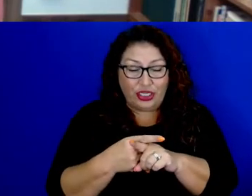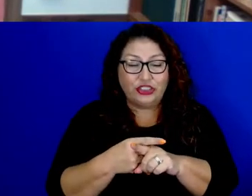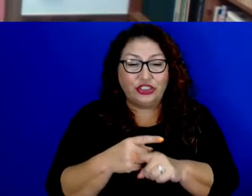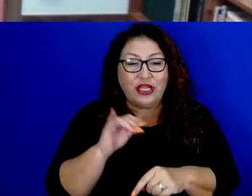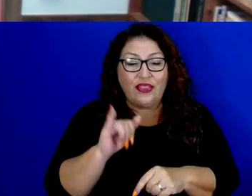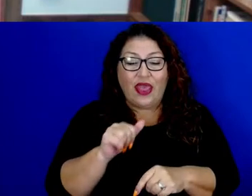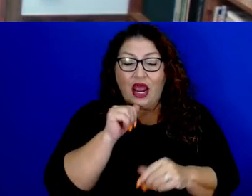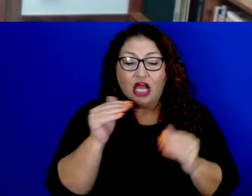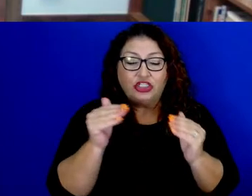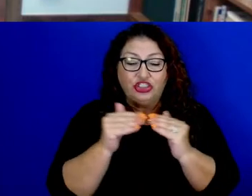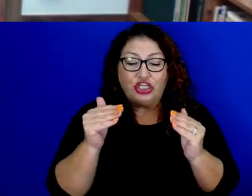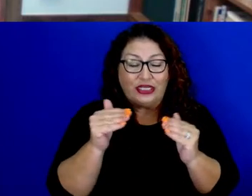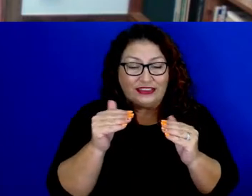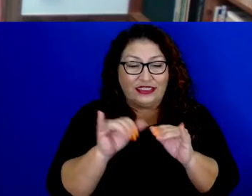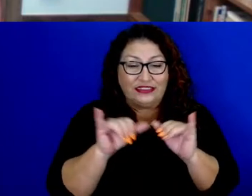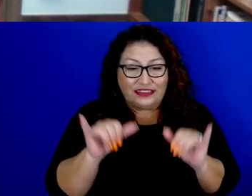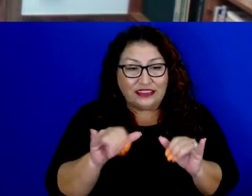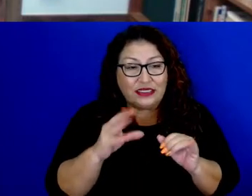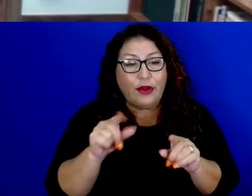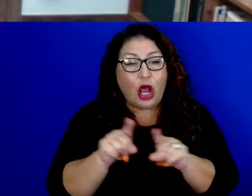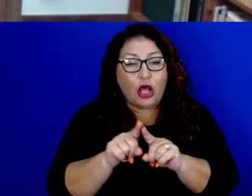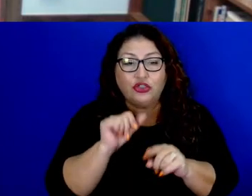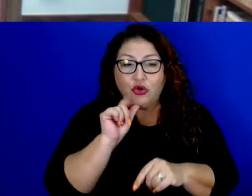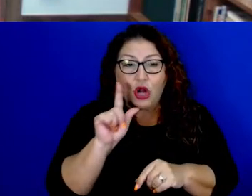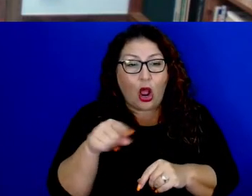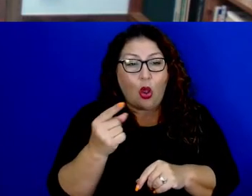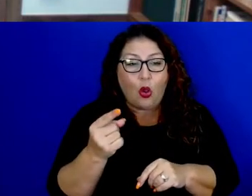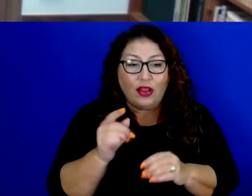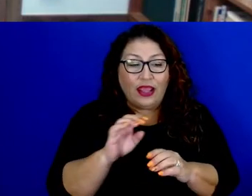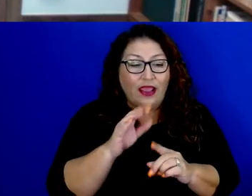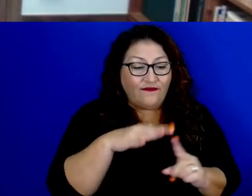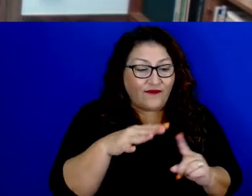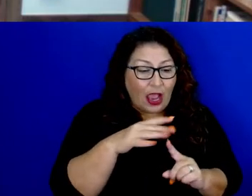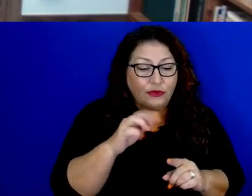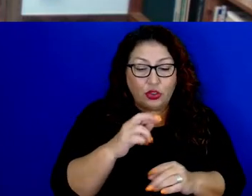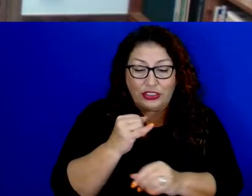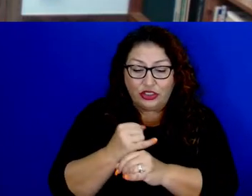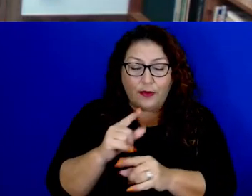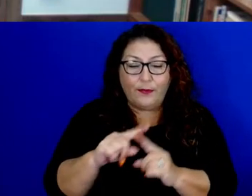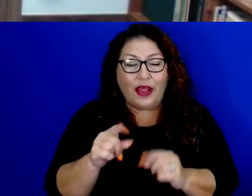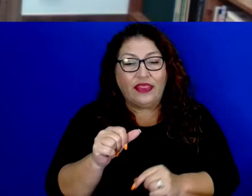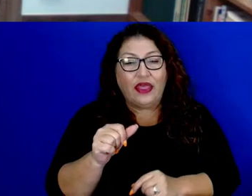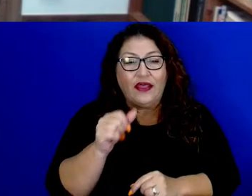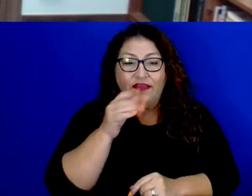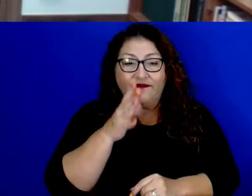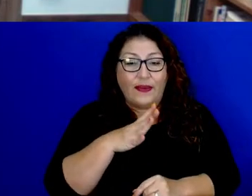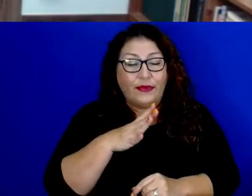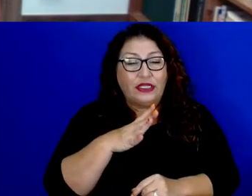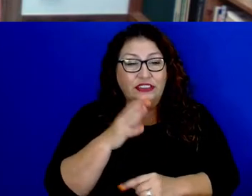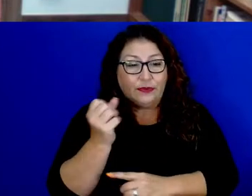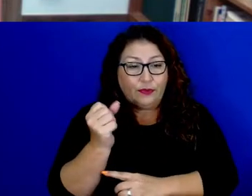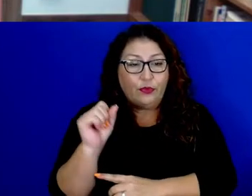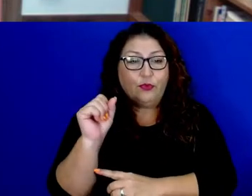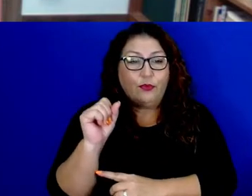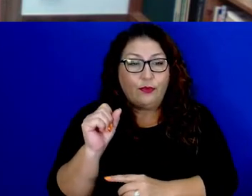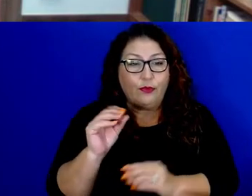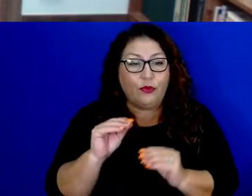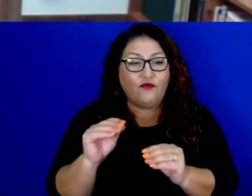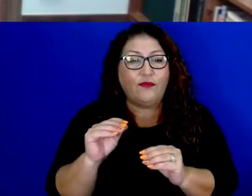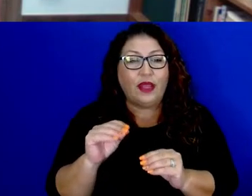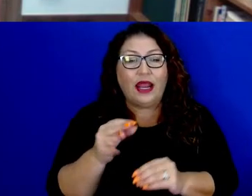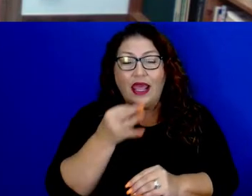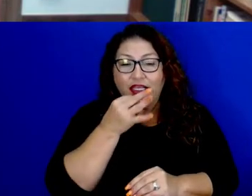also not only governments or institutions, but the feminist movement, experts, activists have been warning of